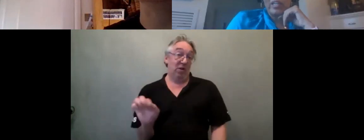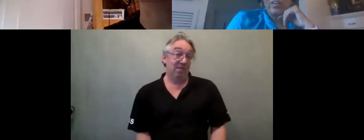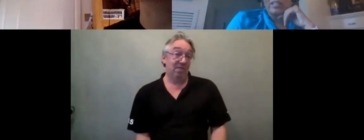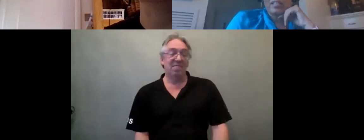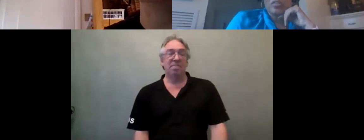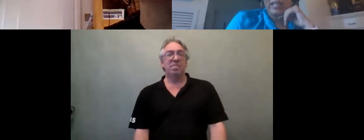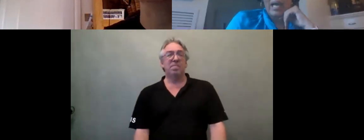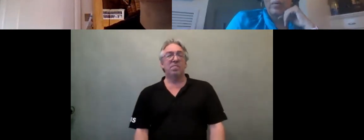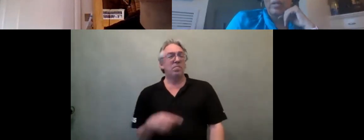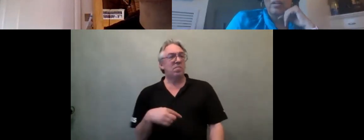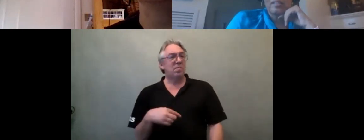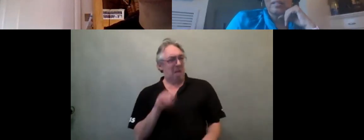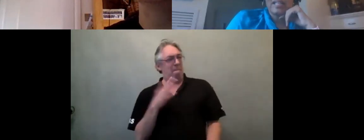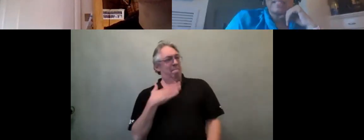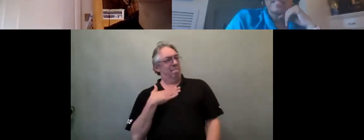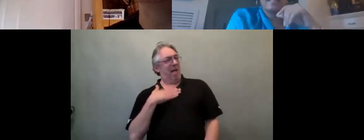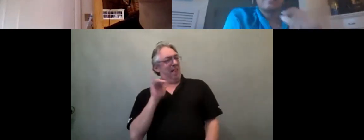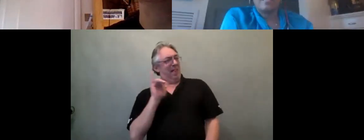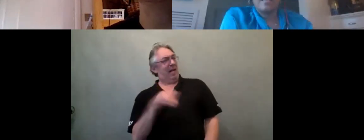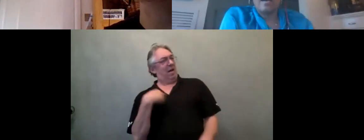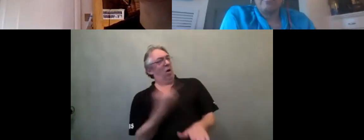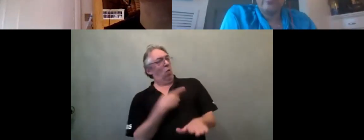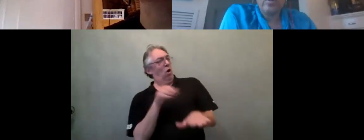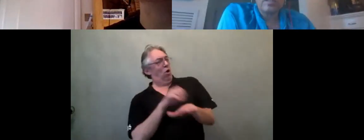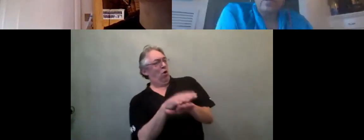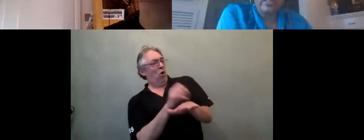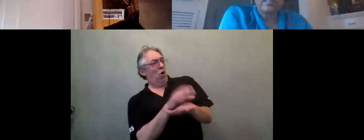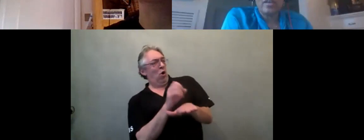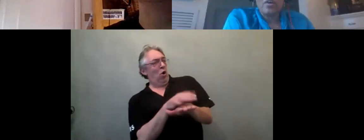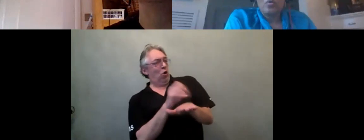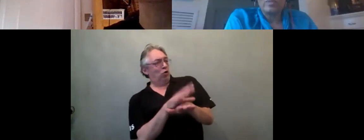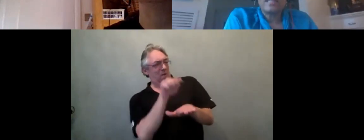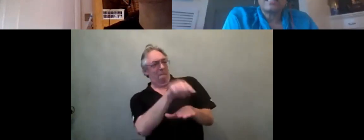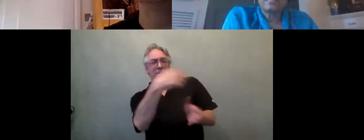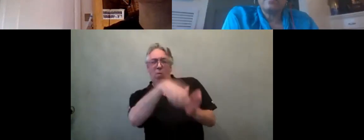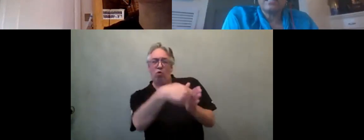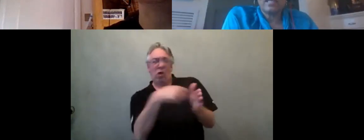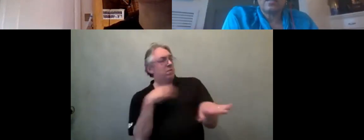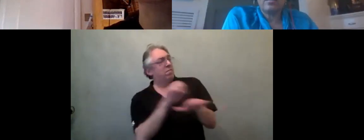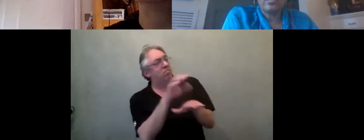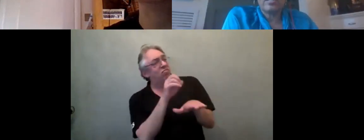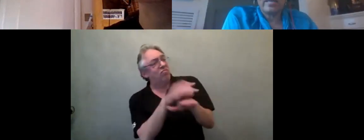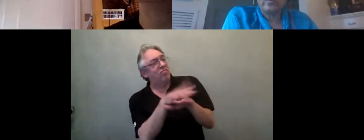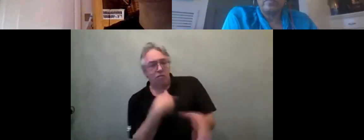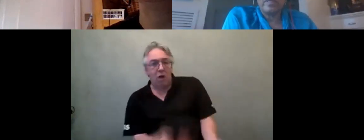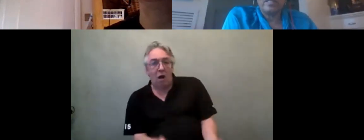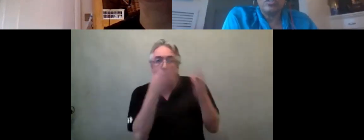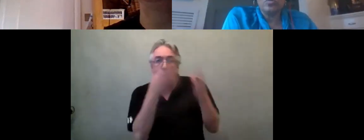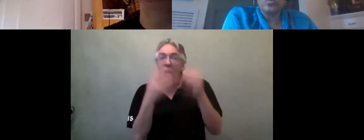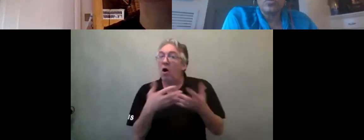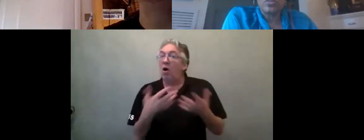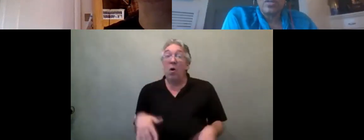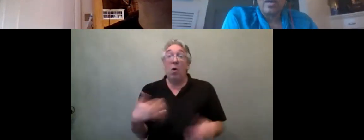what we learned during our consultations for this project was that some of the technologies that were